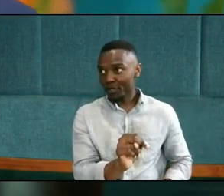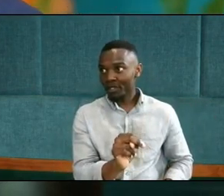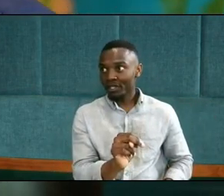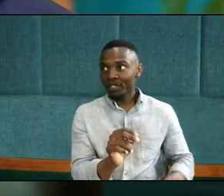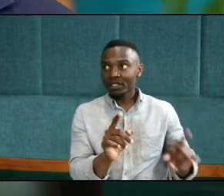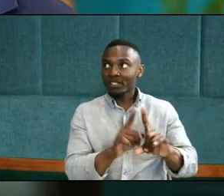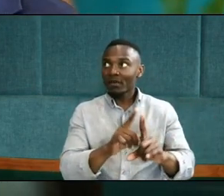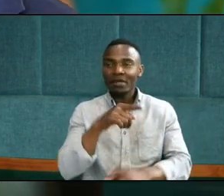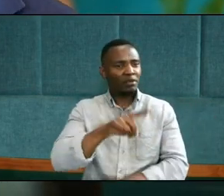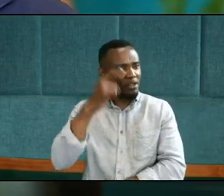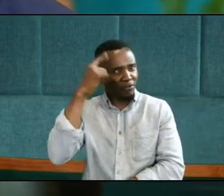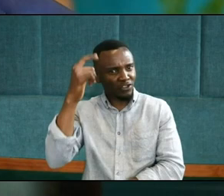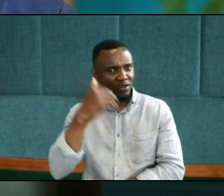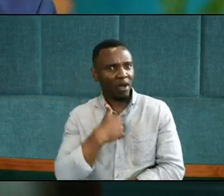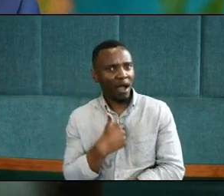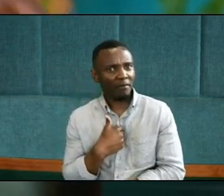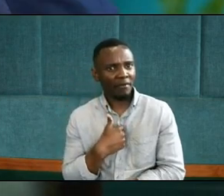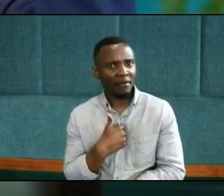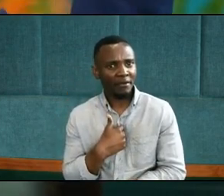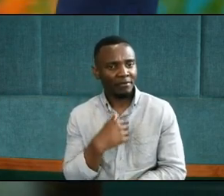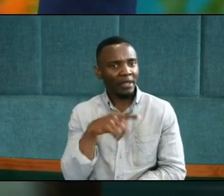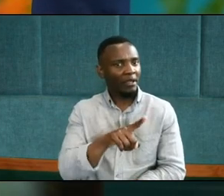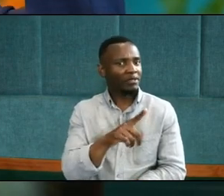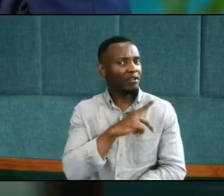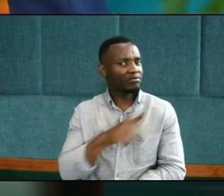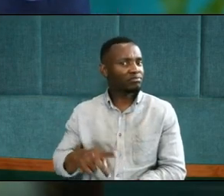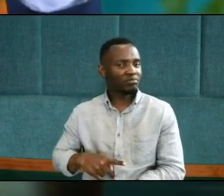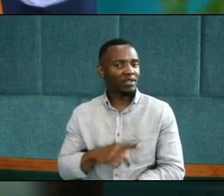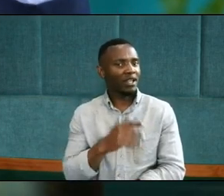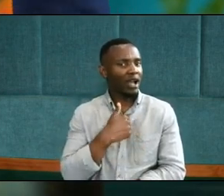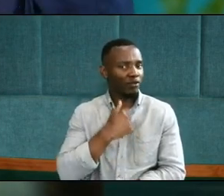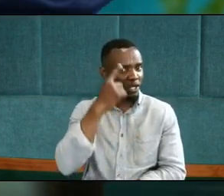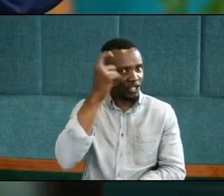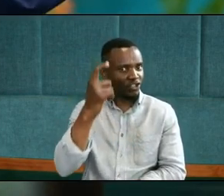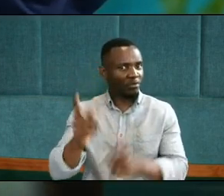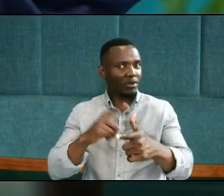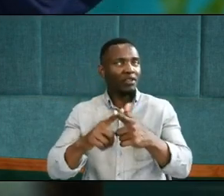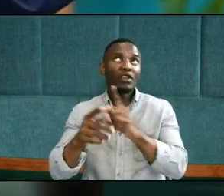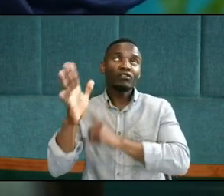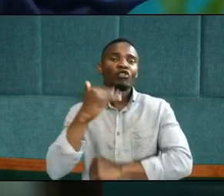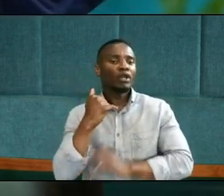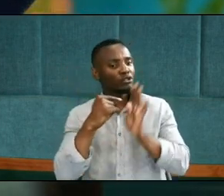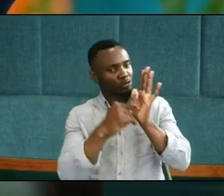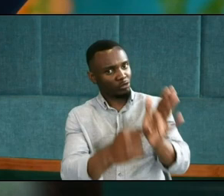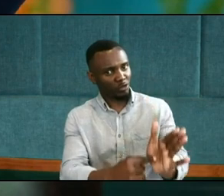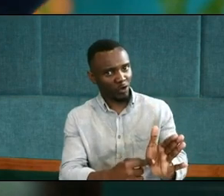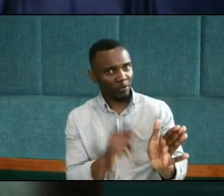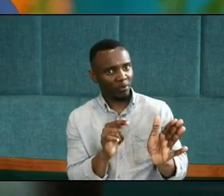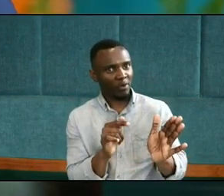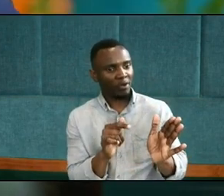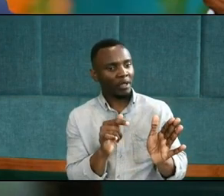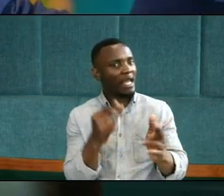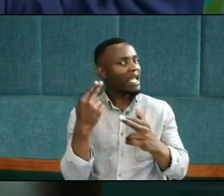he got a dream. I'm going to show it in a moment. He got a dream. And in that dream, God wanted to show him the